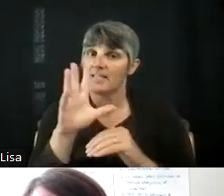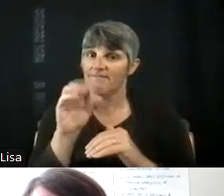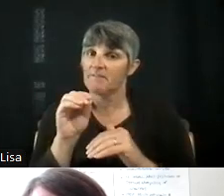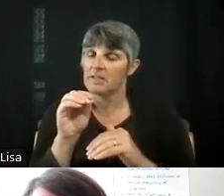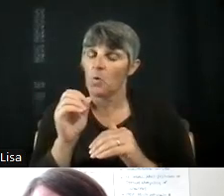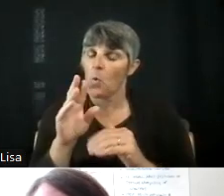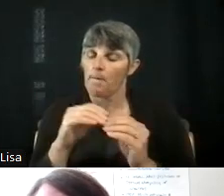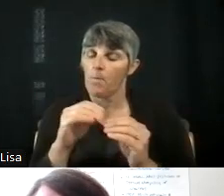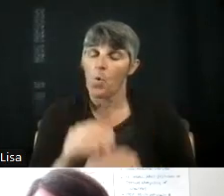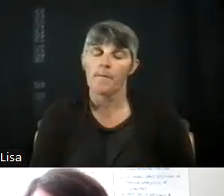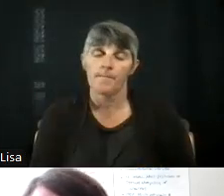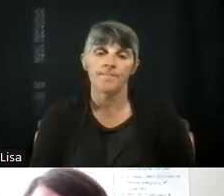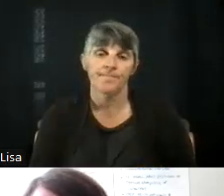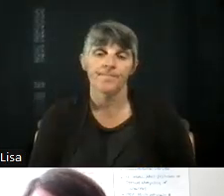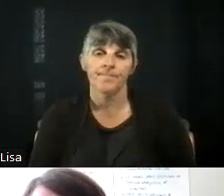probably more.